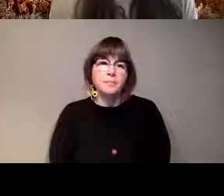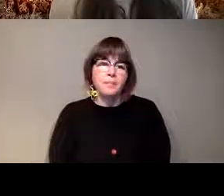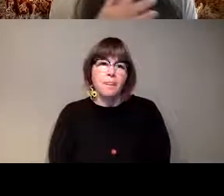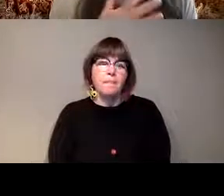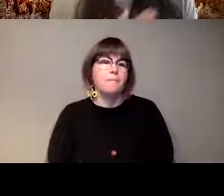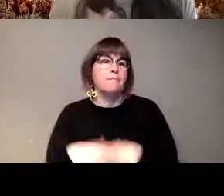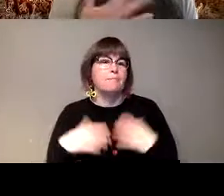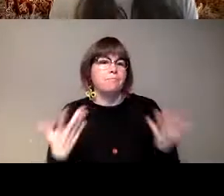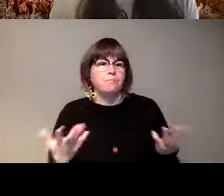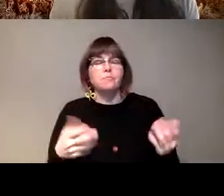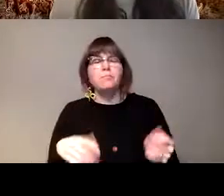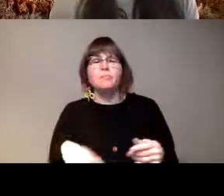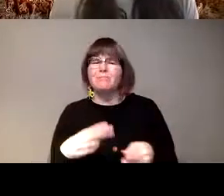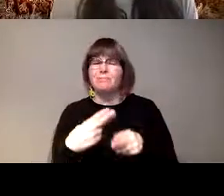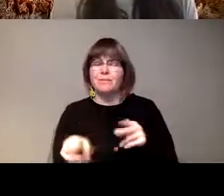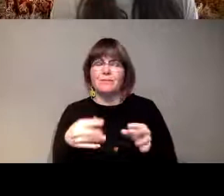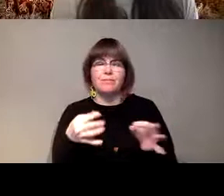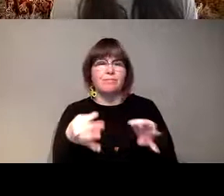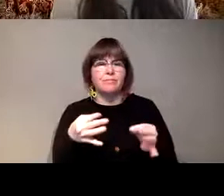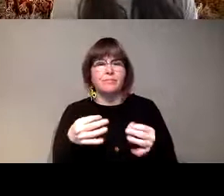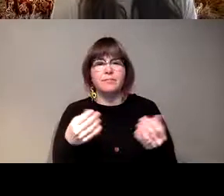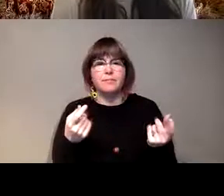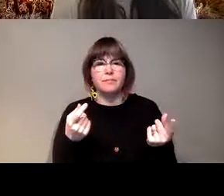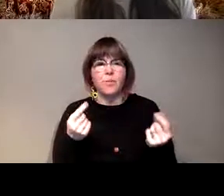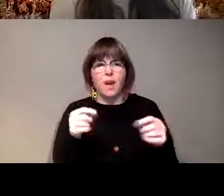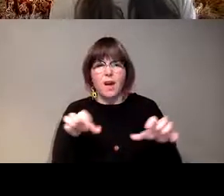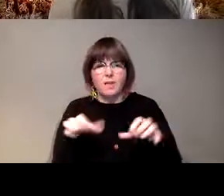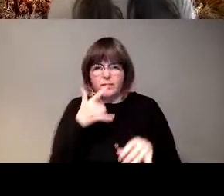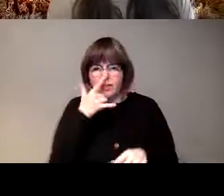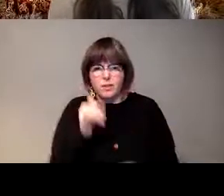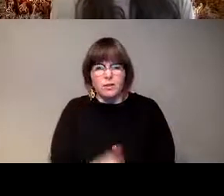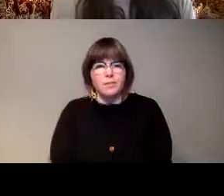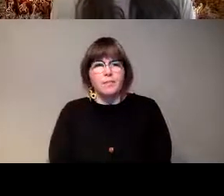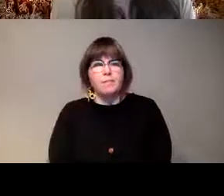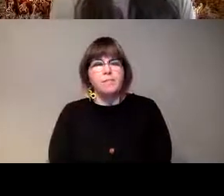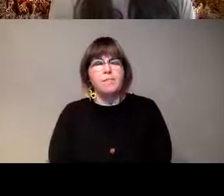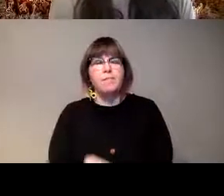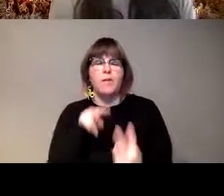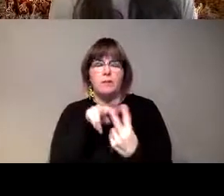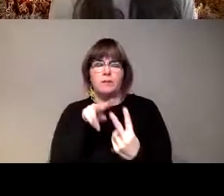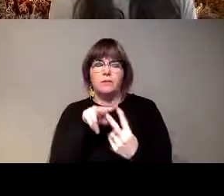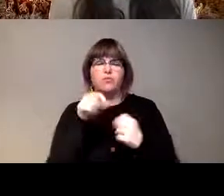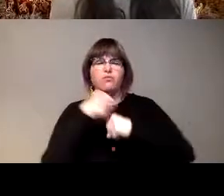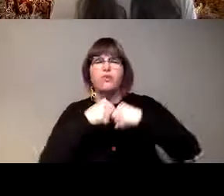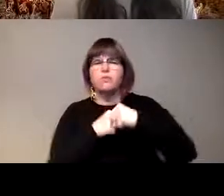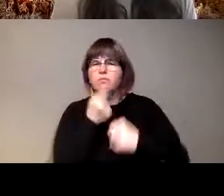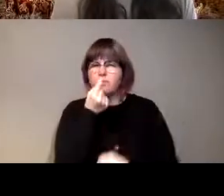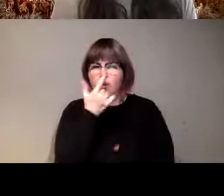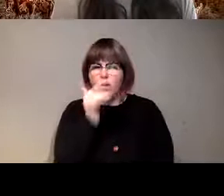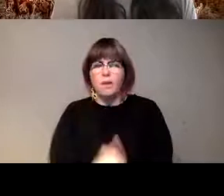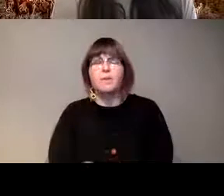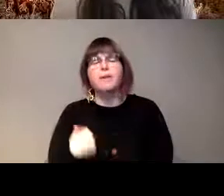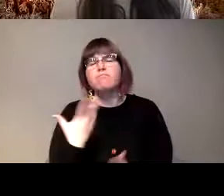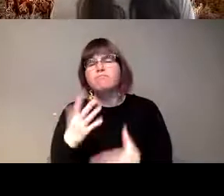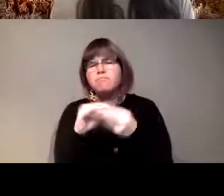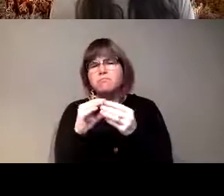So I just want to very briefly go into what some of these activities are, how these 2 activities are structured. And as I mentioned before,